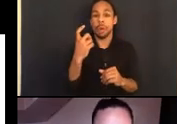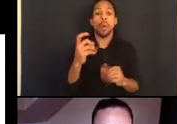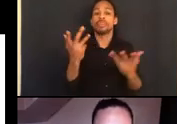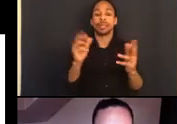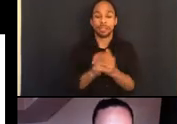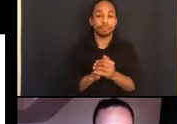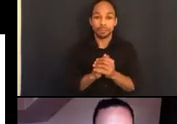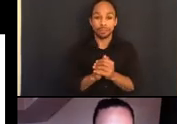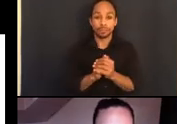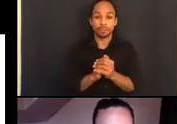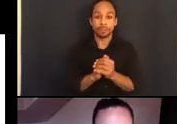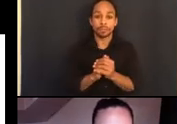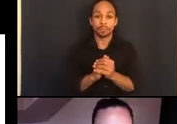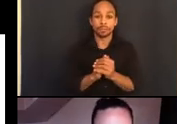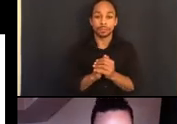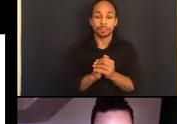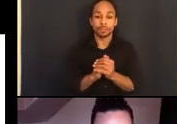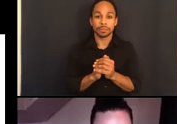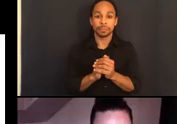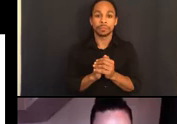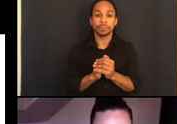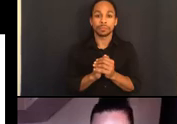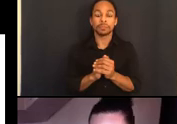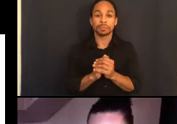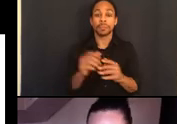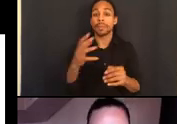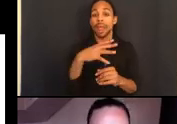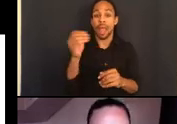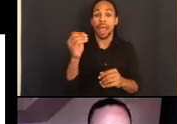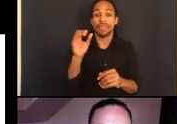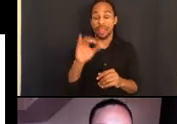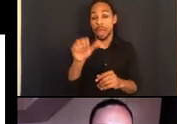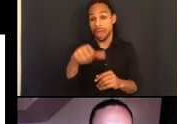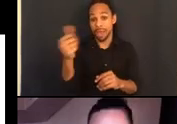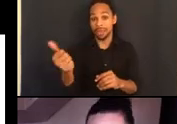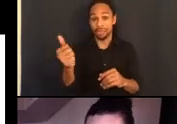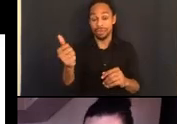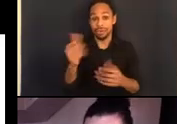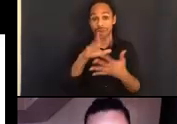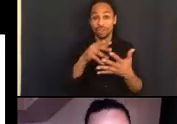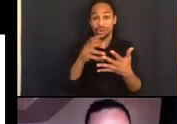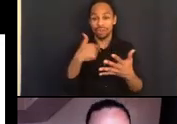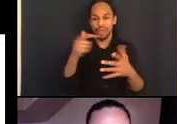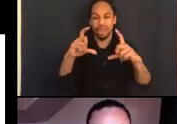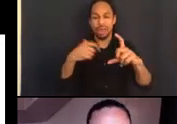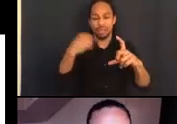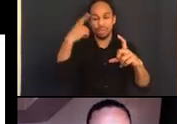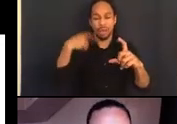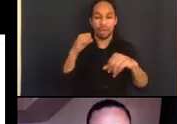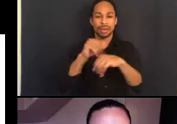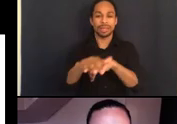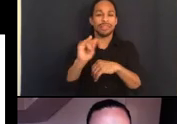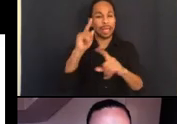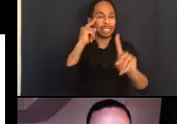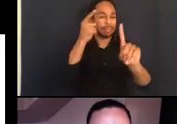Oh no, sorry. Okay. Well, the other chart that we had that I thought I had sent, it specifies